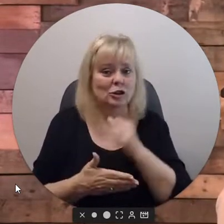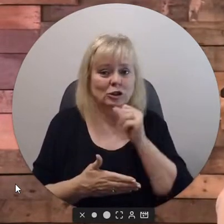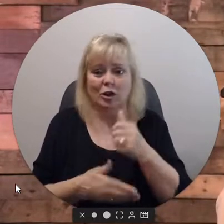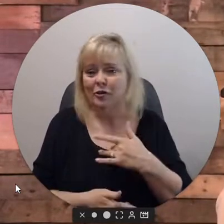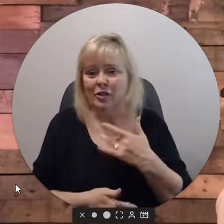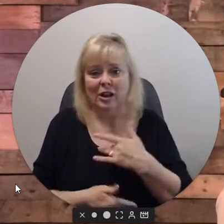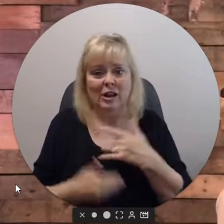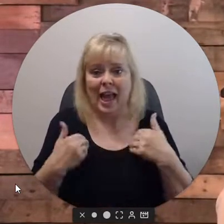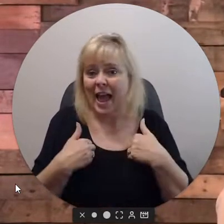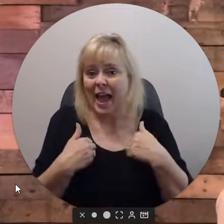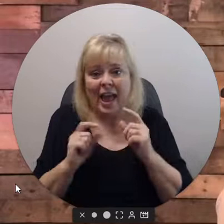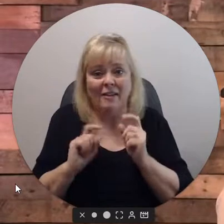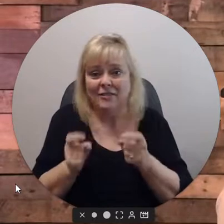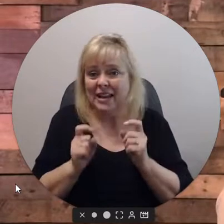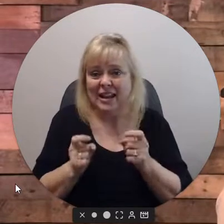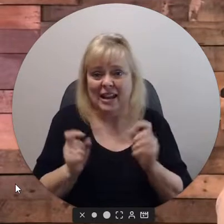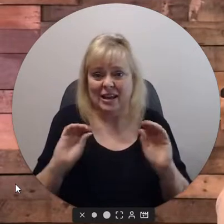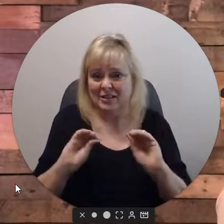give.